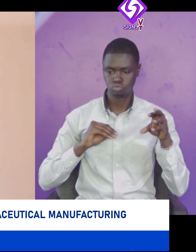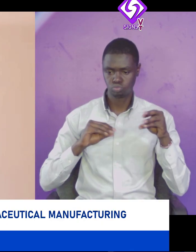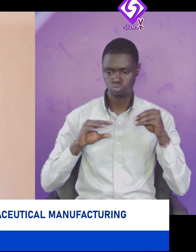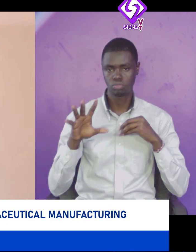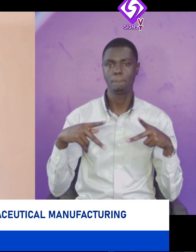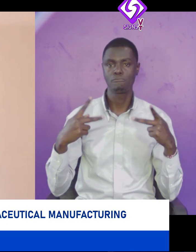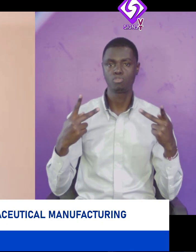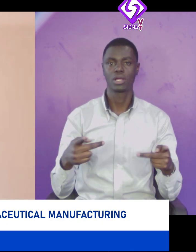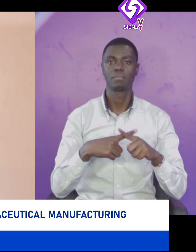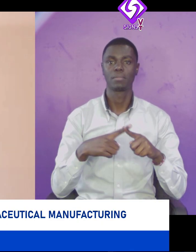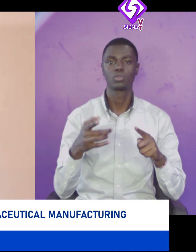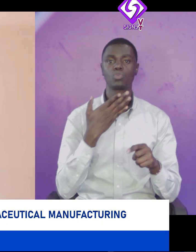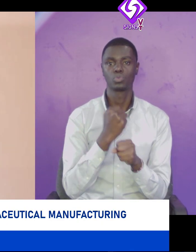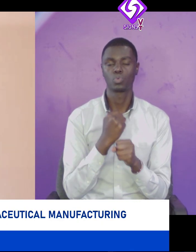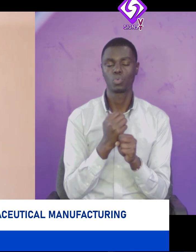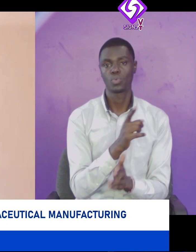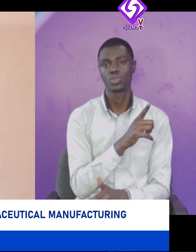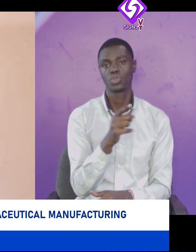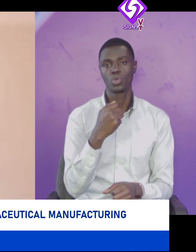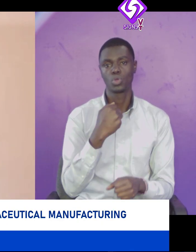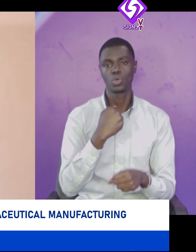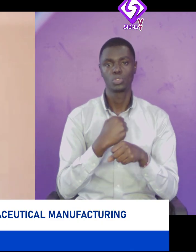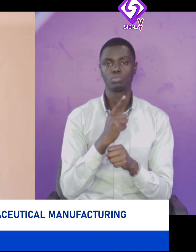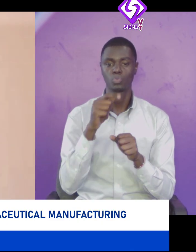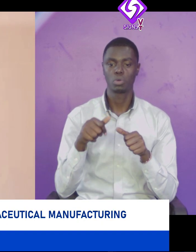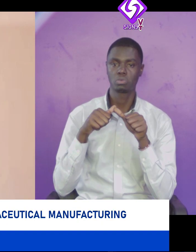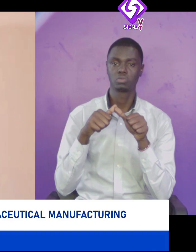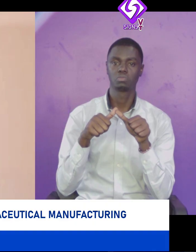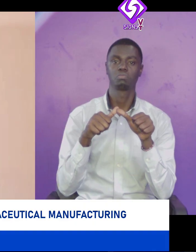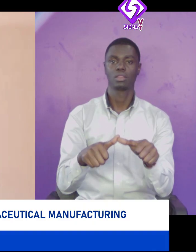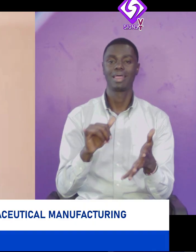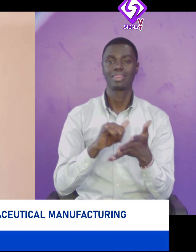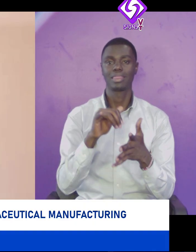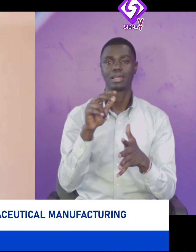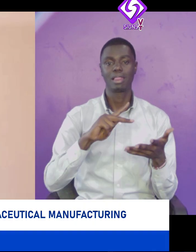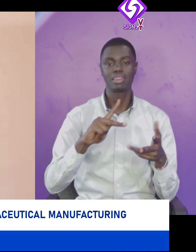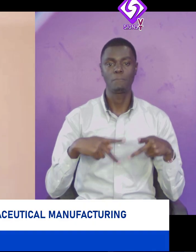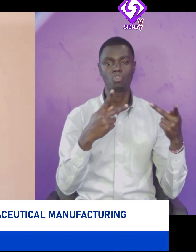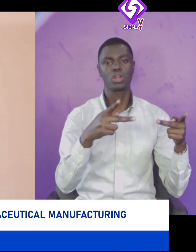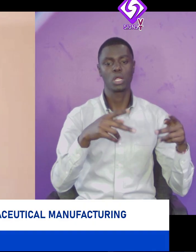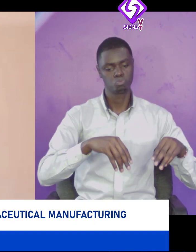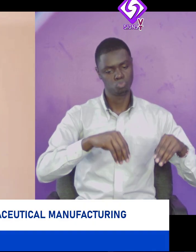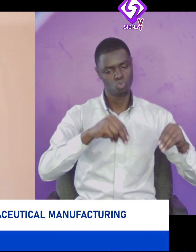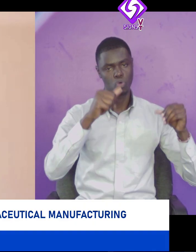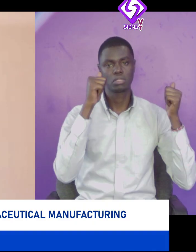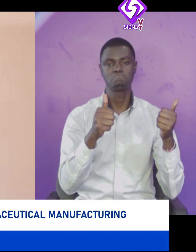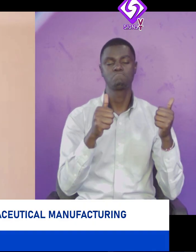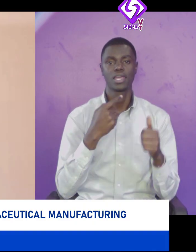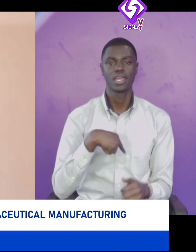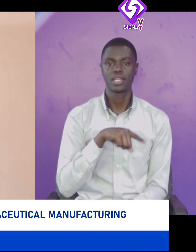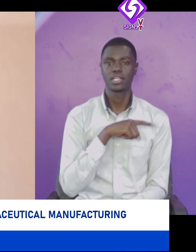But we want to work with you to ensure that you're consistent, that the products are quality, and that we are